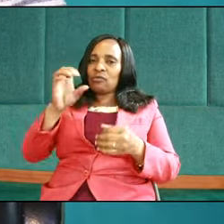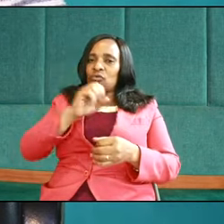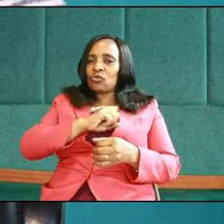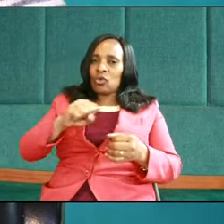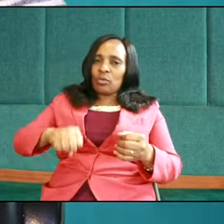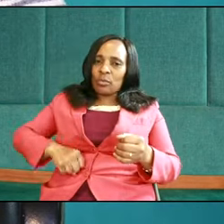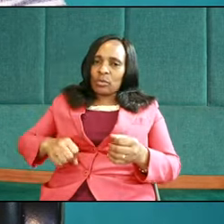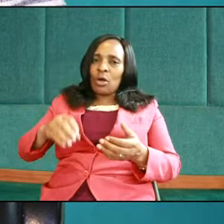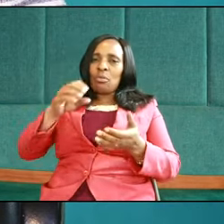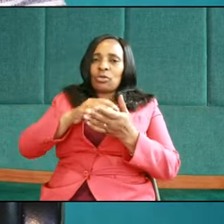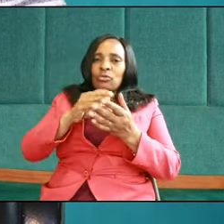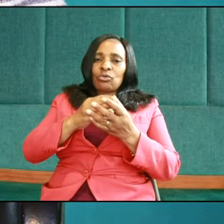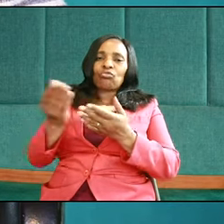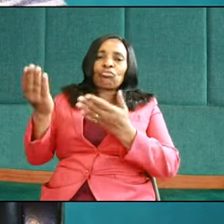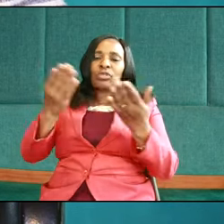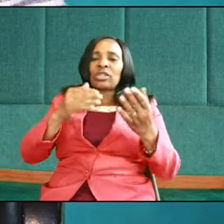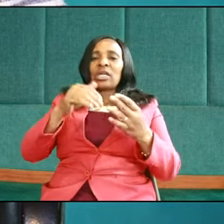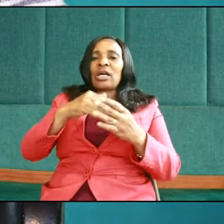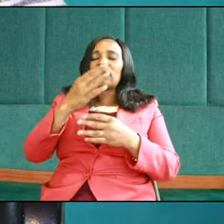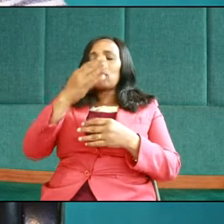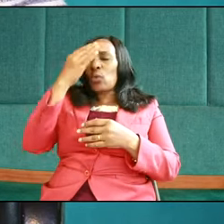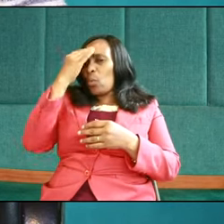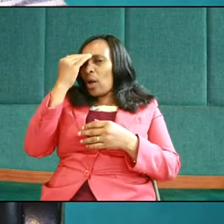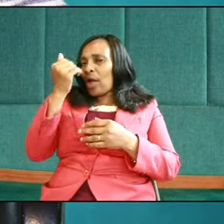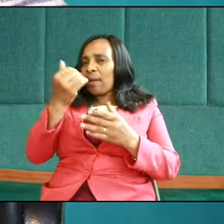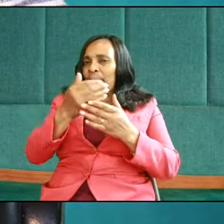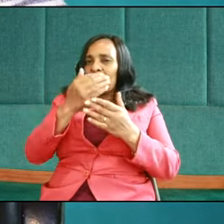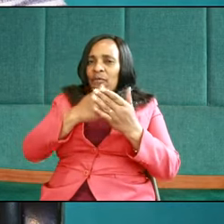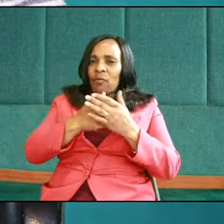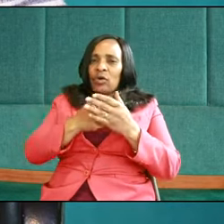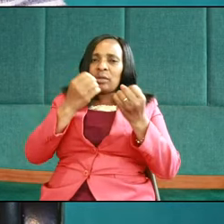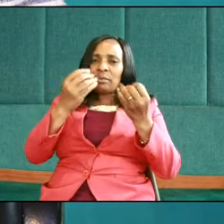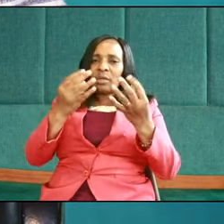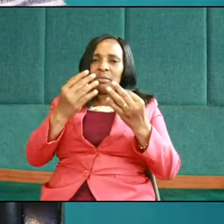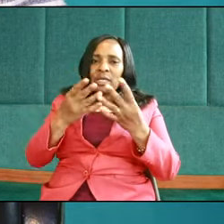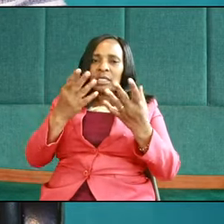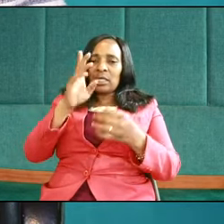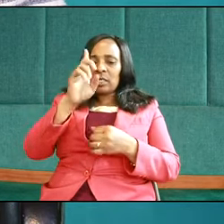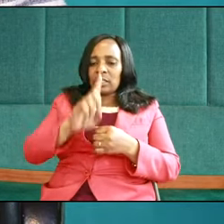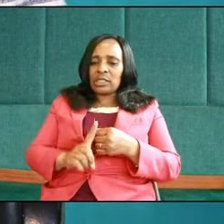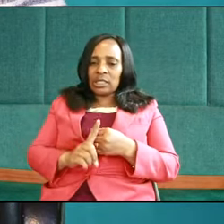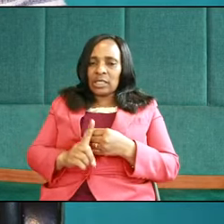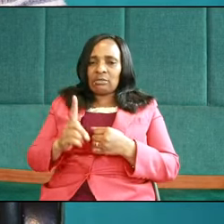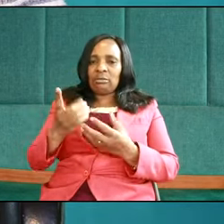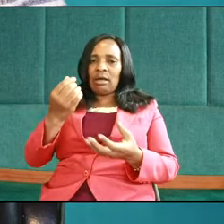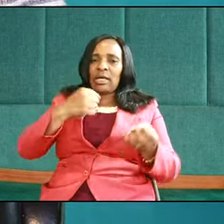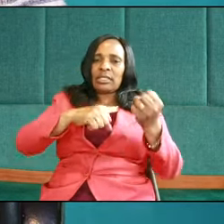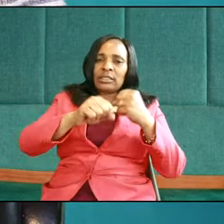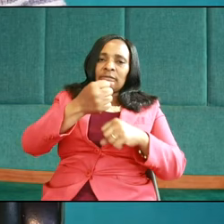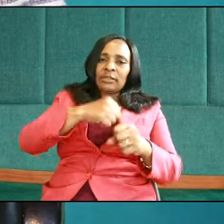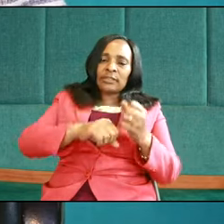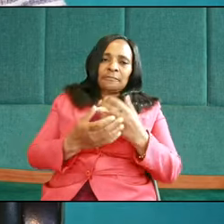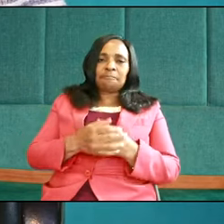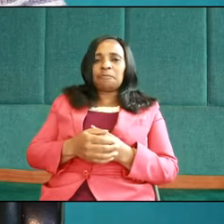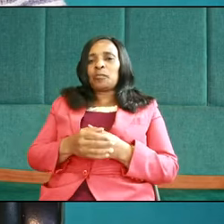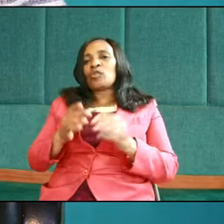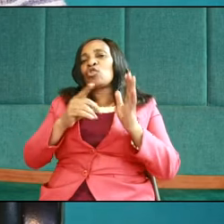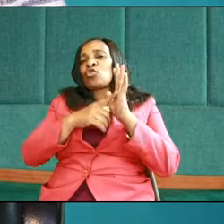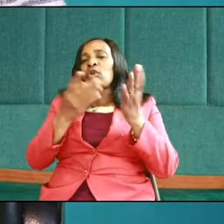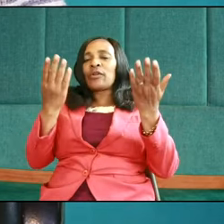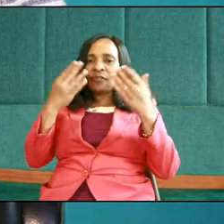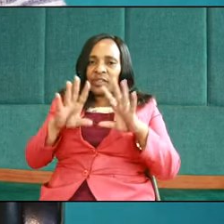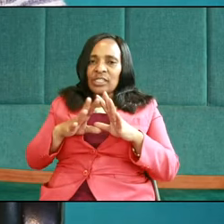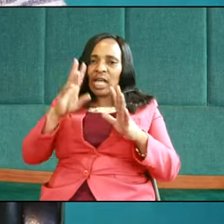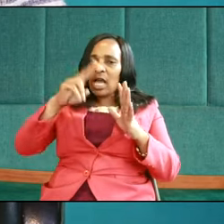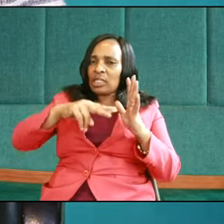a position to bring about wise reforms in both civil and religious affairs. He had shown